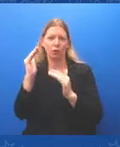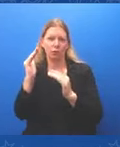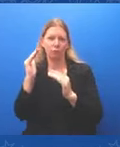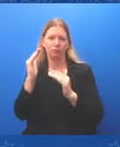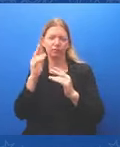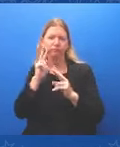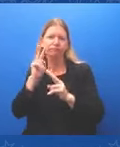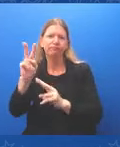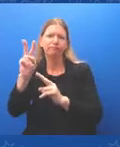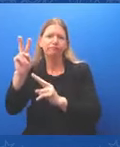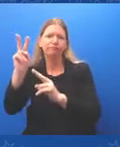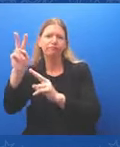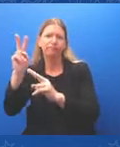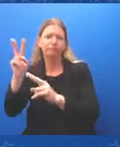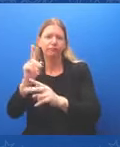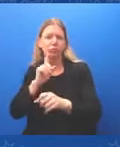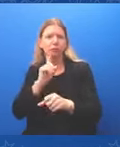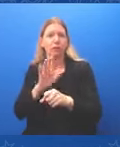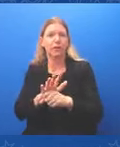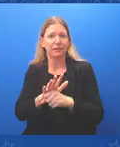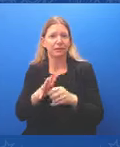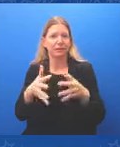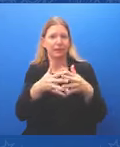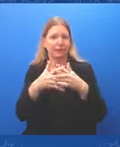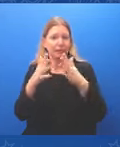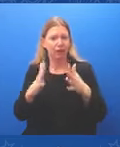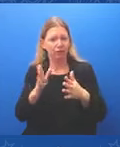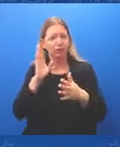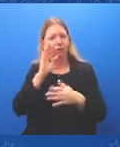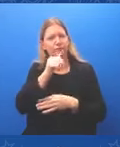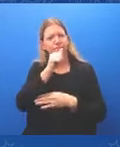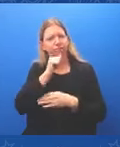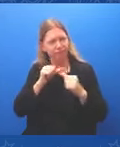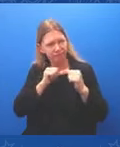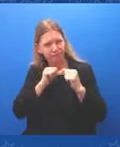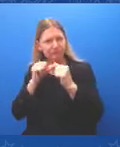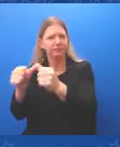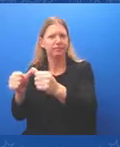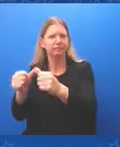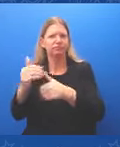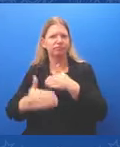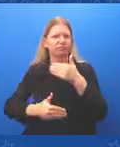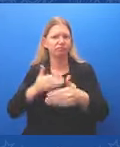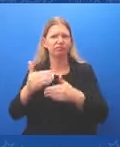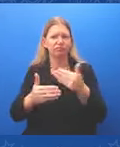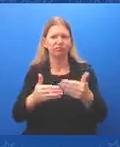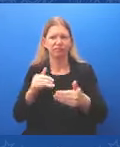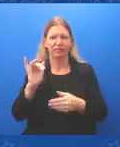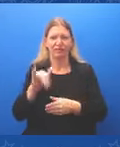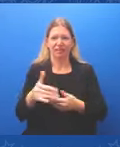lawyers who convened in this room 60 years ago was the son of a carpenter, a